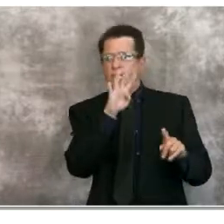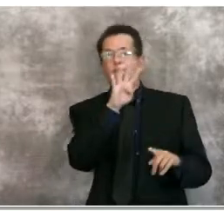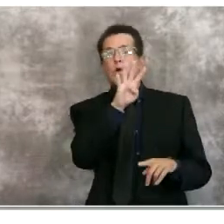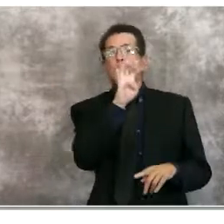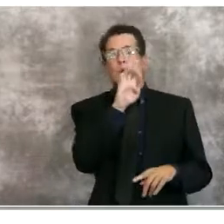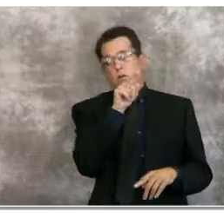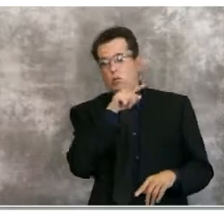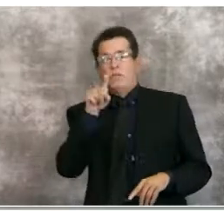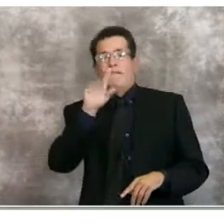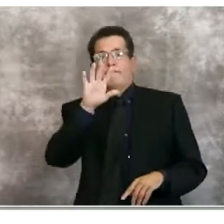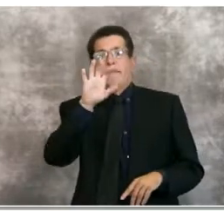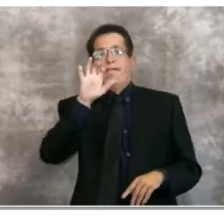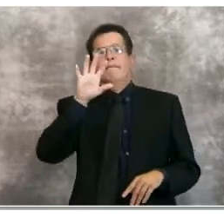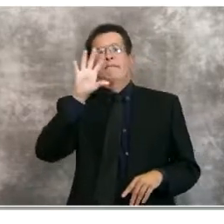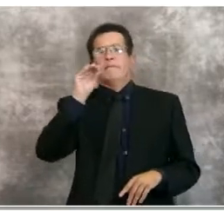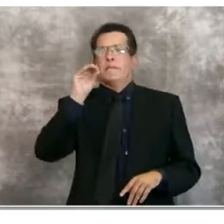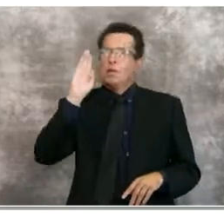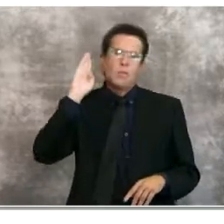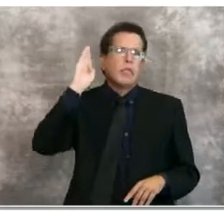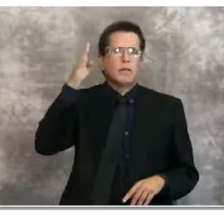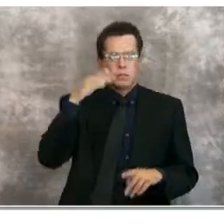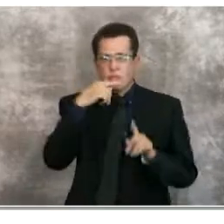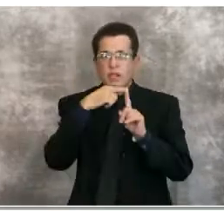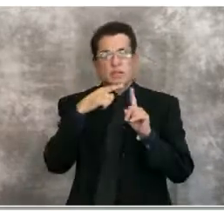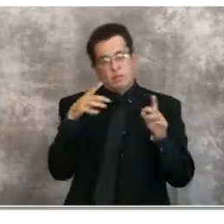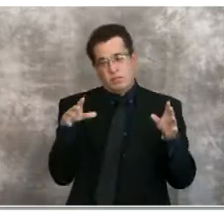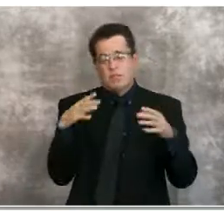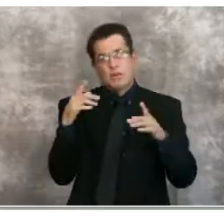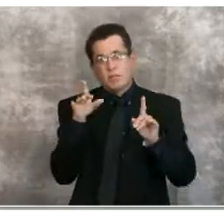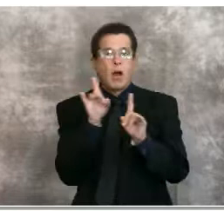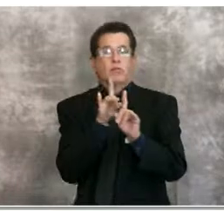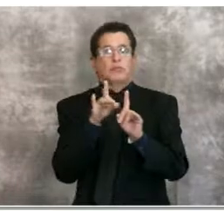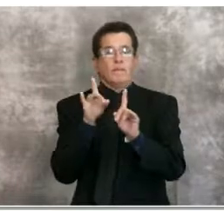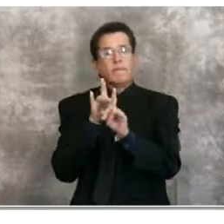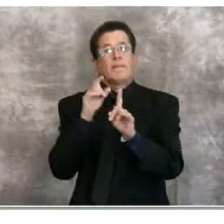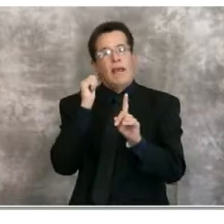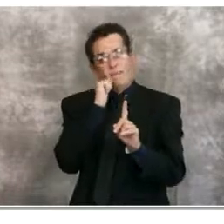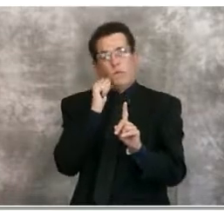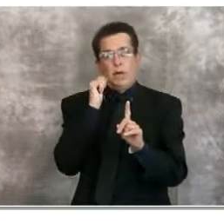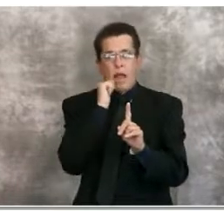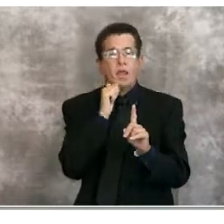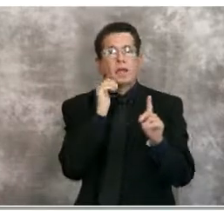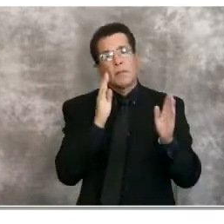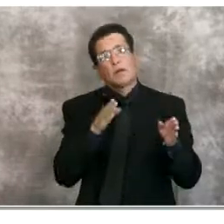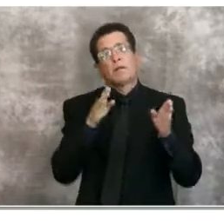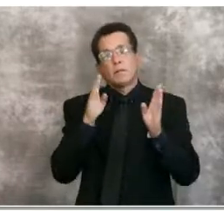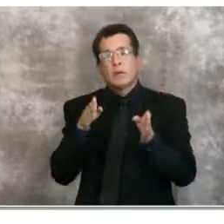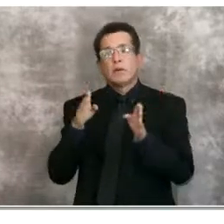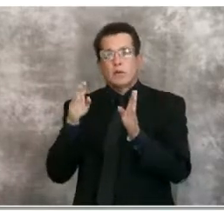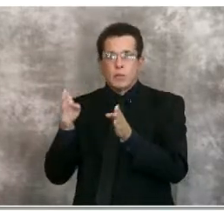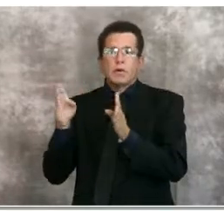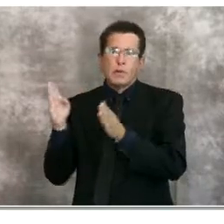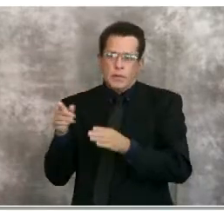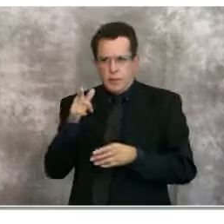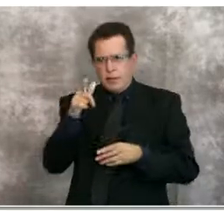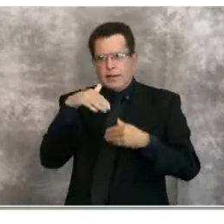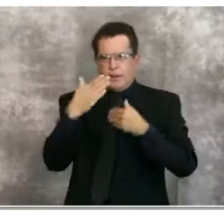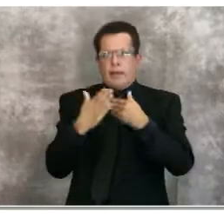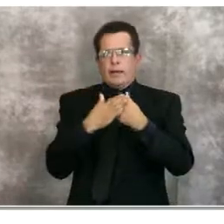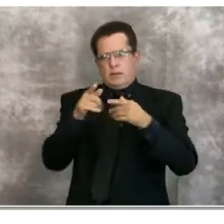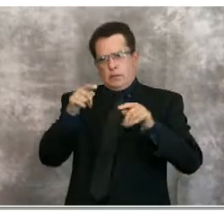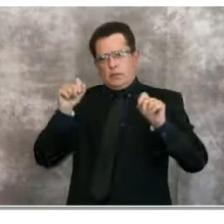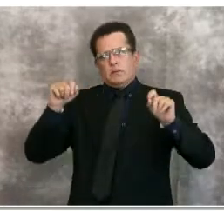400 and 550 plus cases daily. In this next slide, we wanted